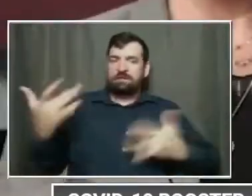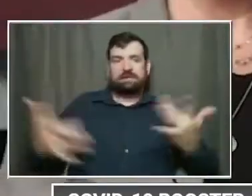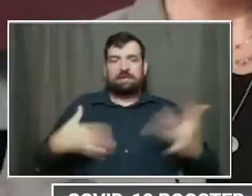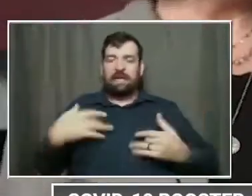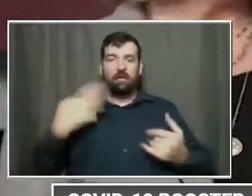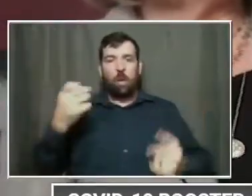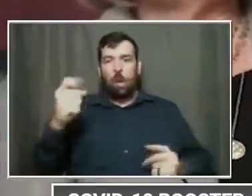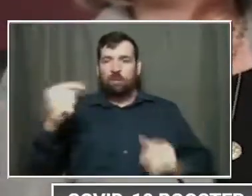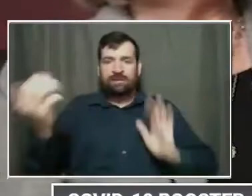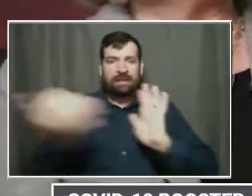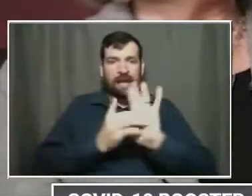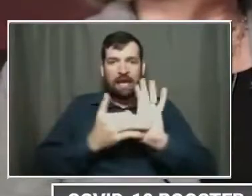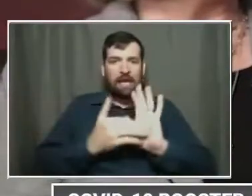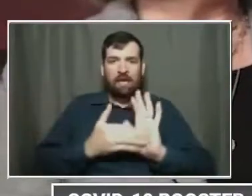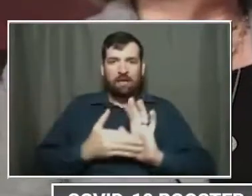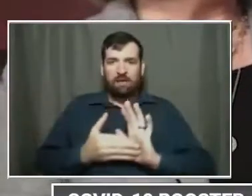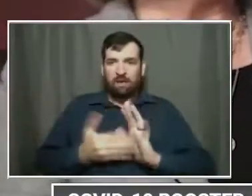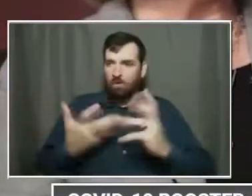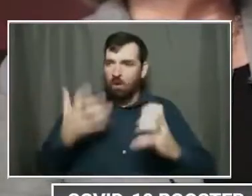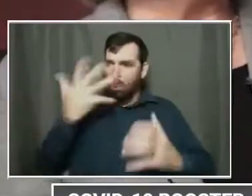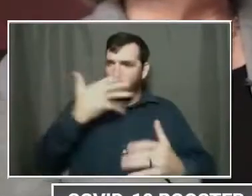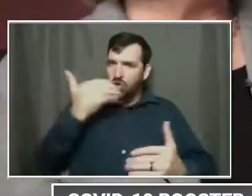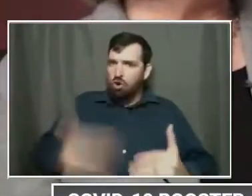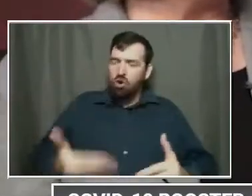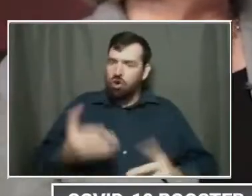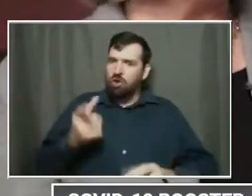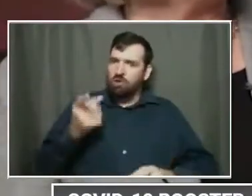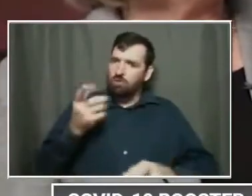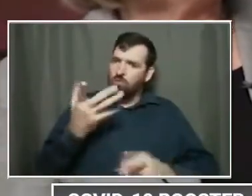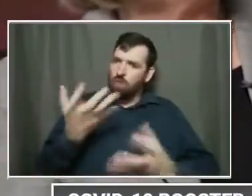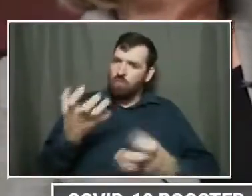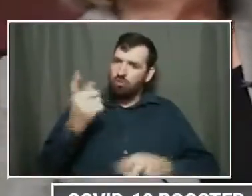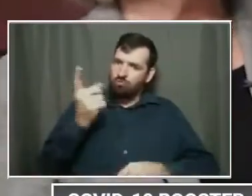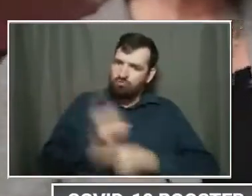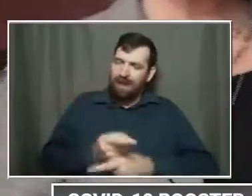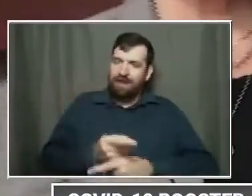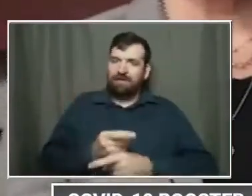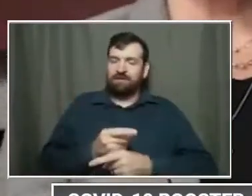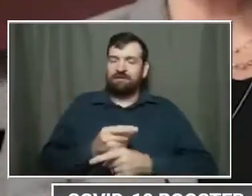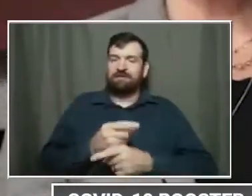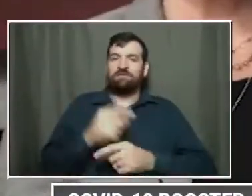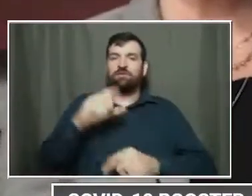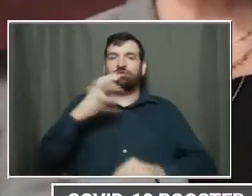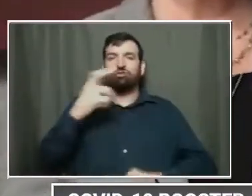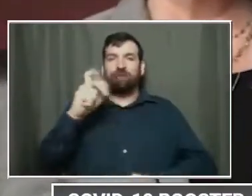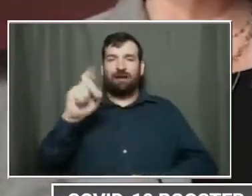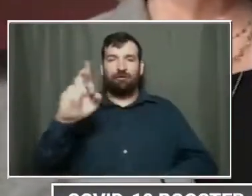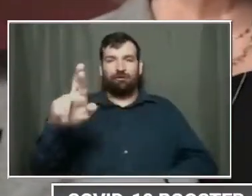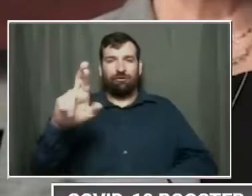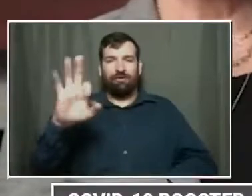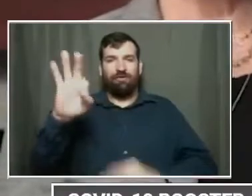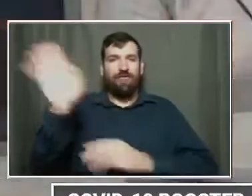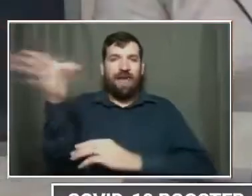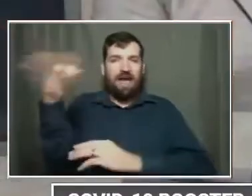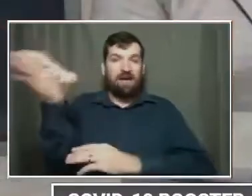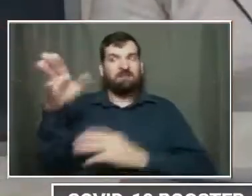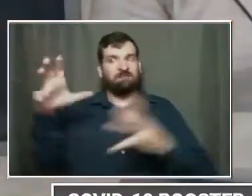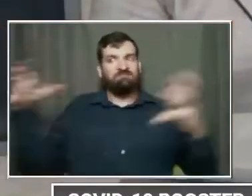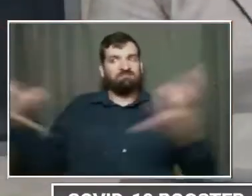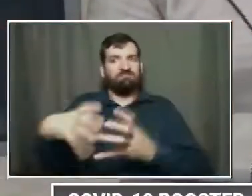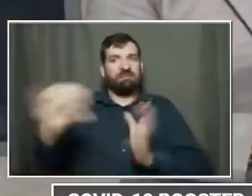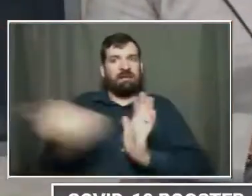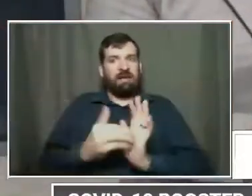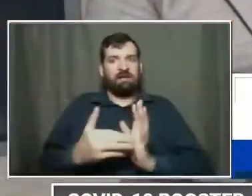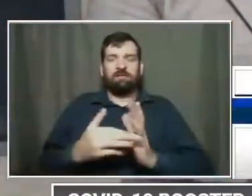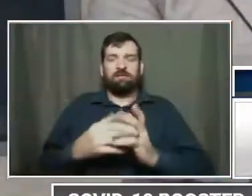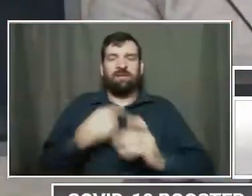and I want to look good, man. I want the right checkered flag. We're all back together again this year, too, which is pretty cool, right? So what do you think? Skinny